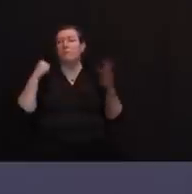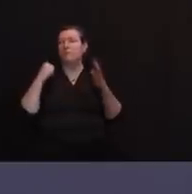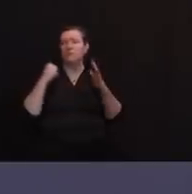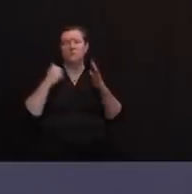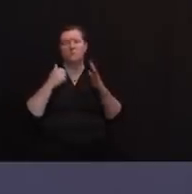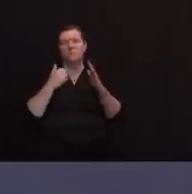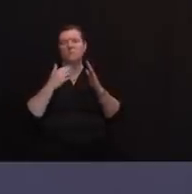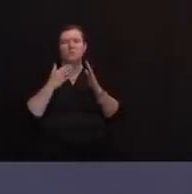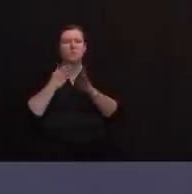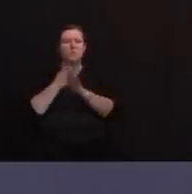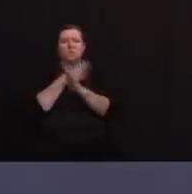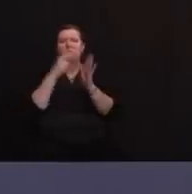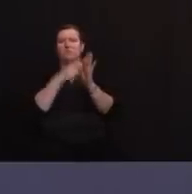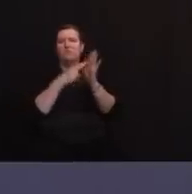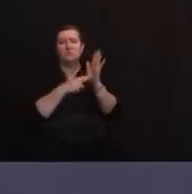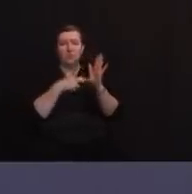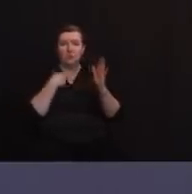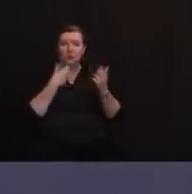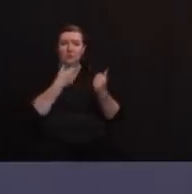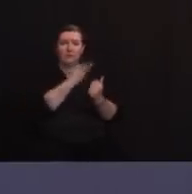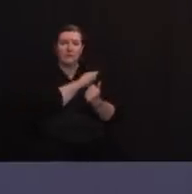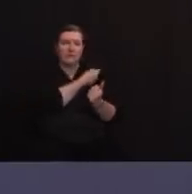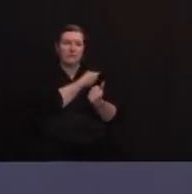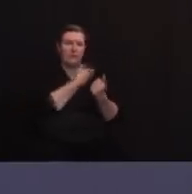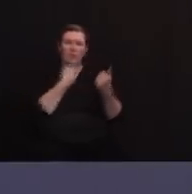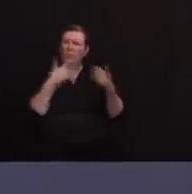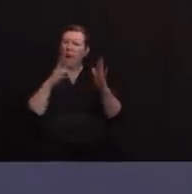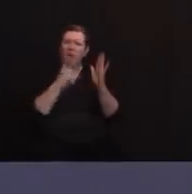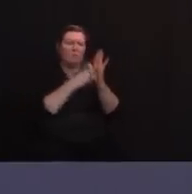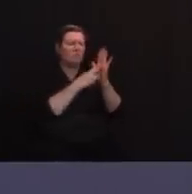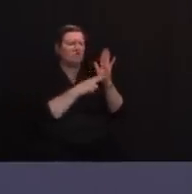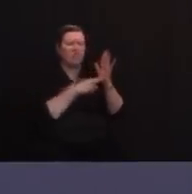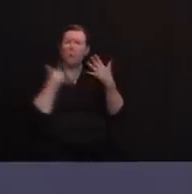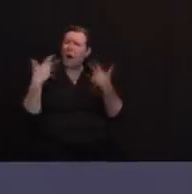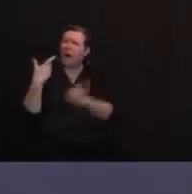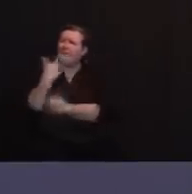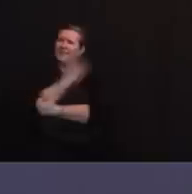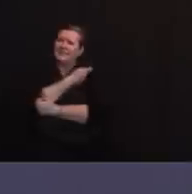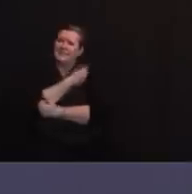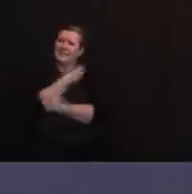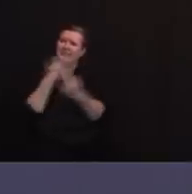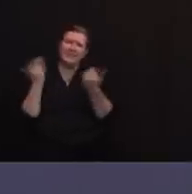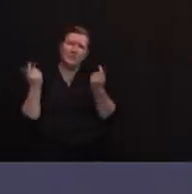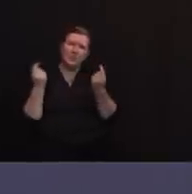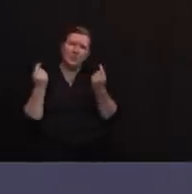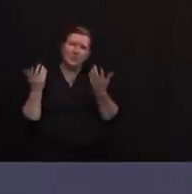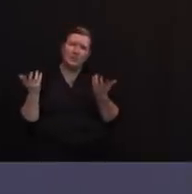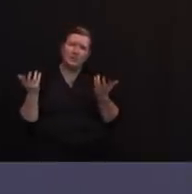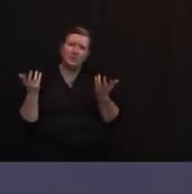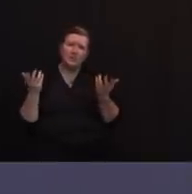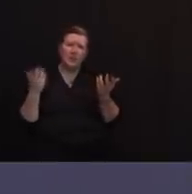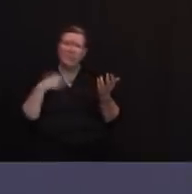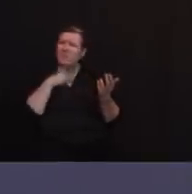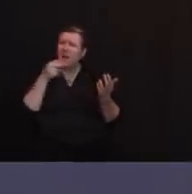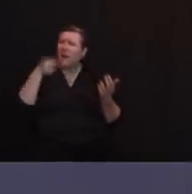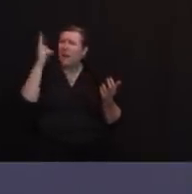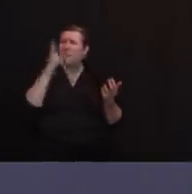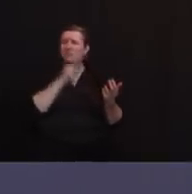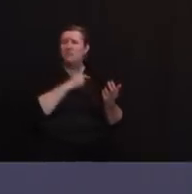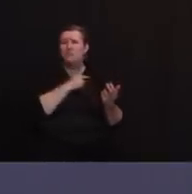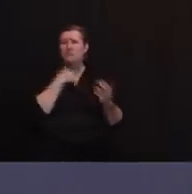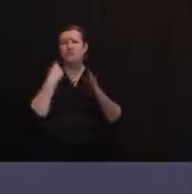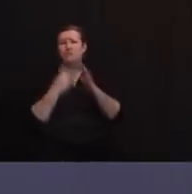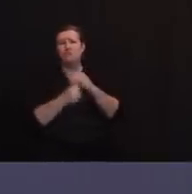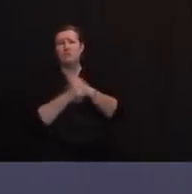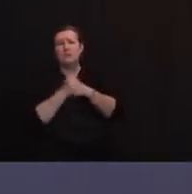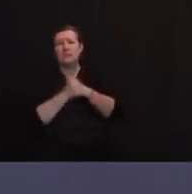but I'm assuming that means if you're a hospital worker. So if the average person who's not in a high-risk group, they're going to be in 1C or